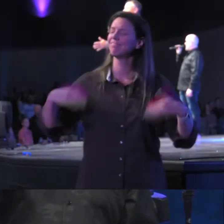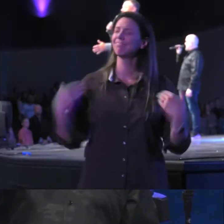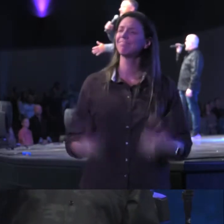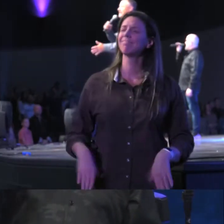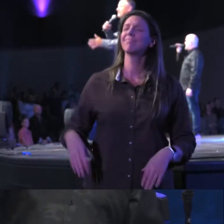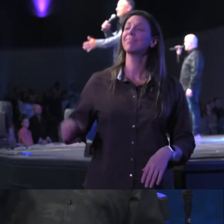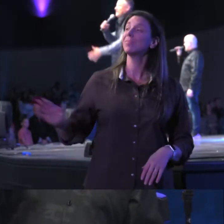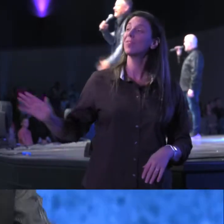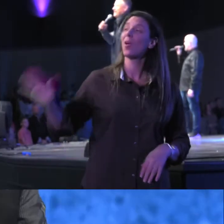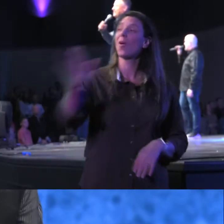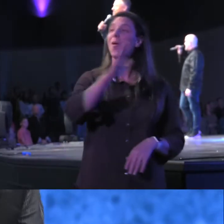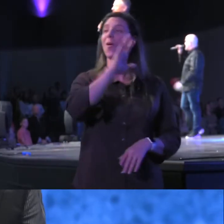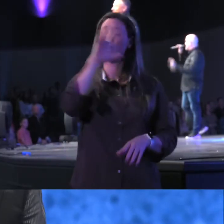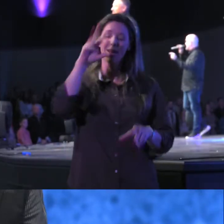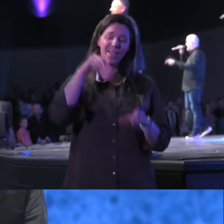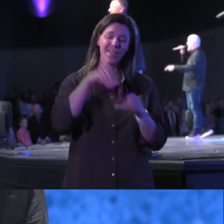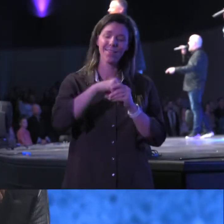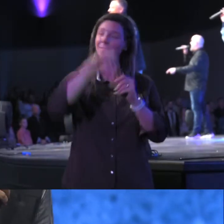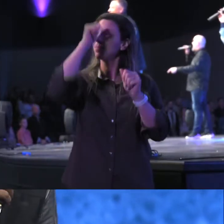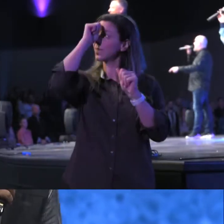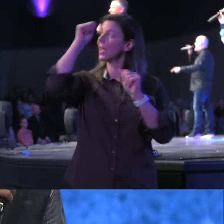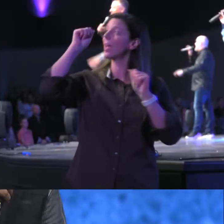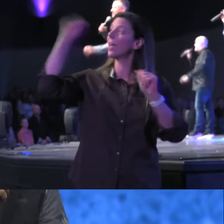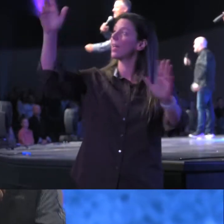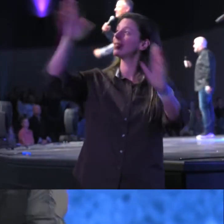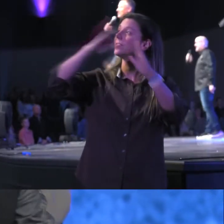Ooh, you're in the Father's.